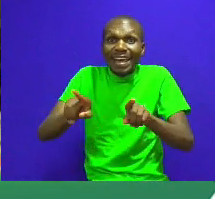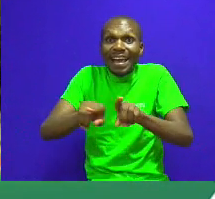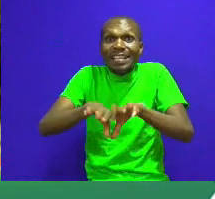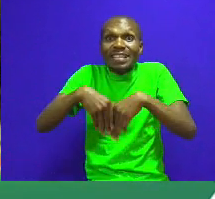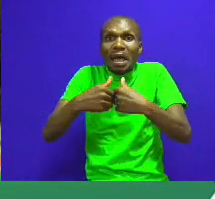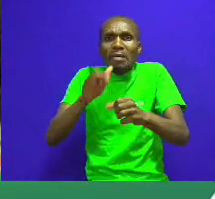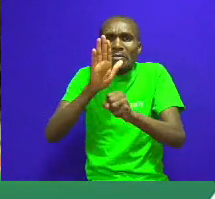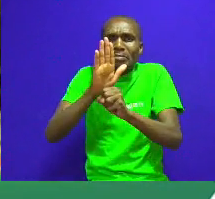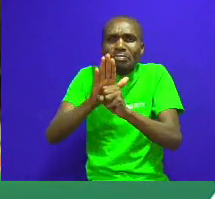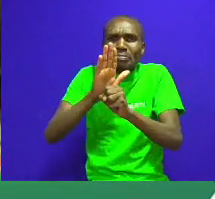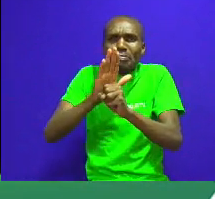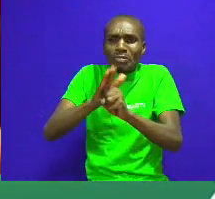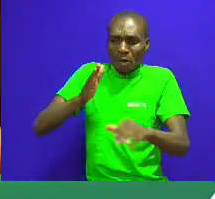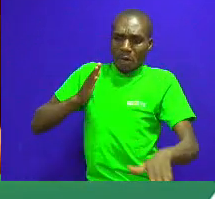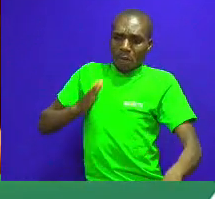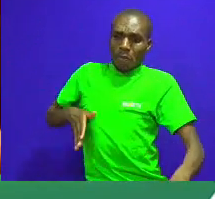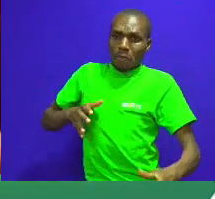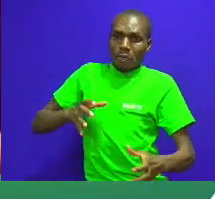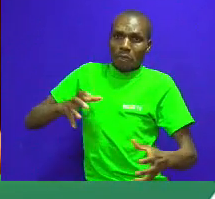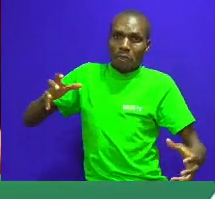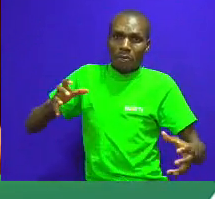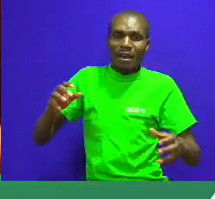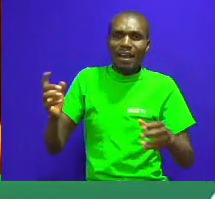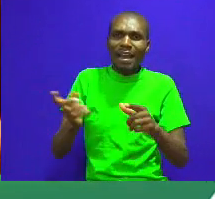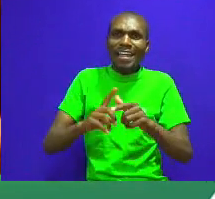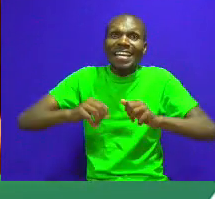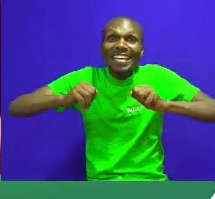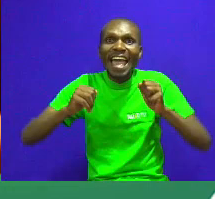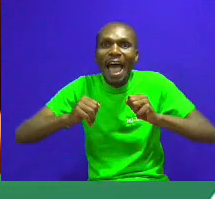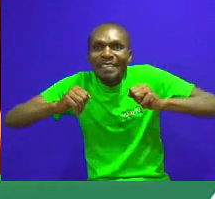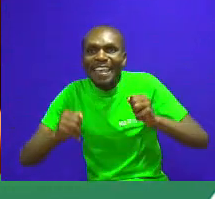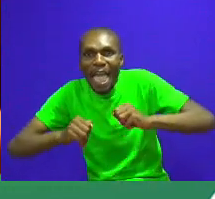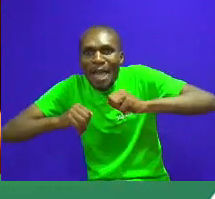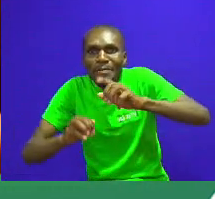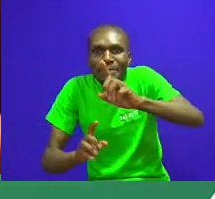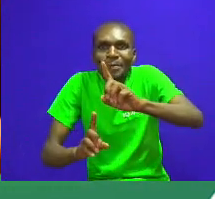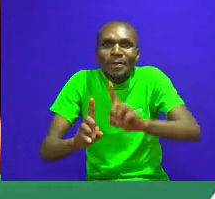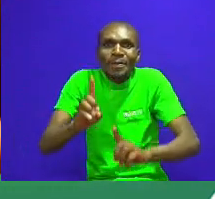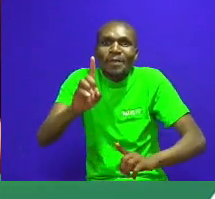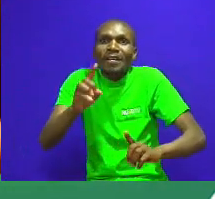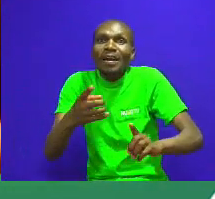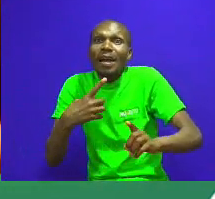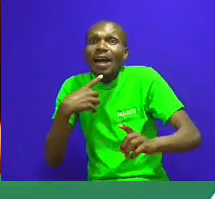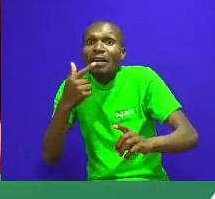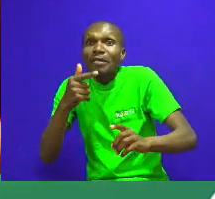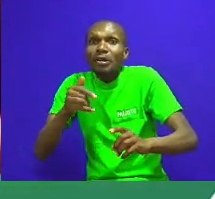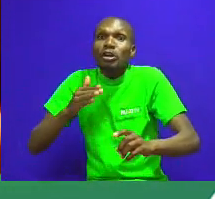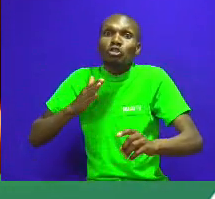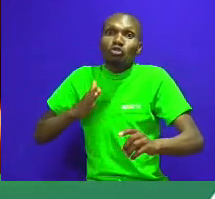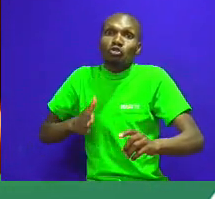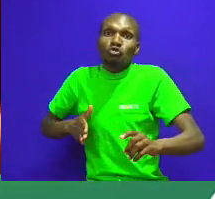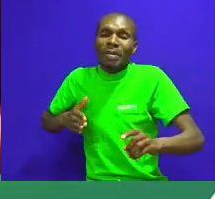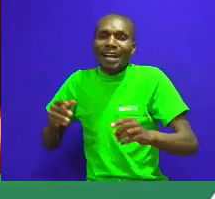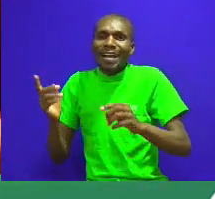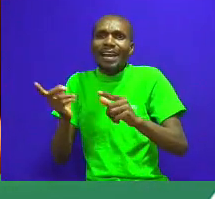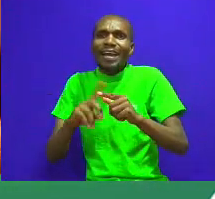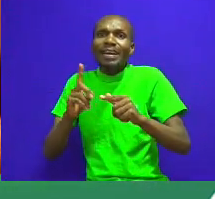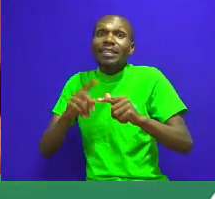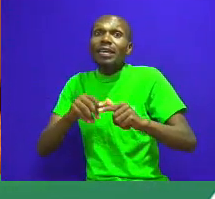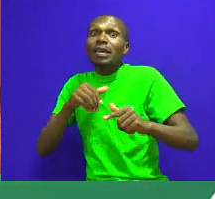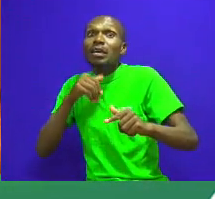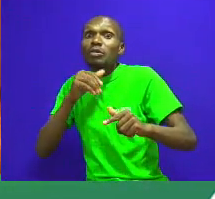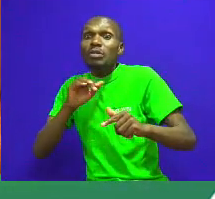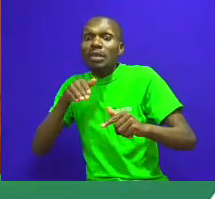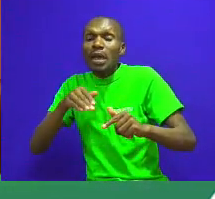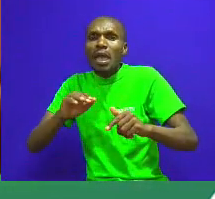mwejidu kachinene waigoire. We are here very happy. The journey to our 100 store. No other store in Kenya has actually